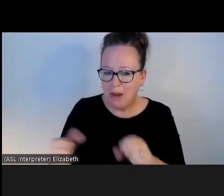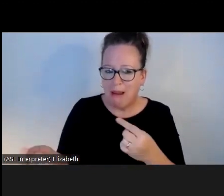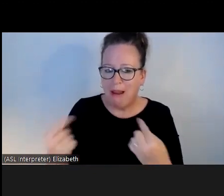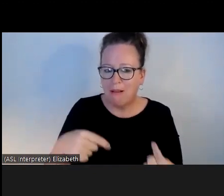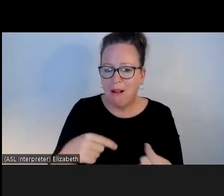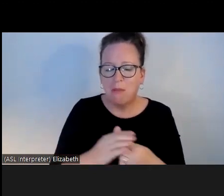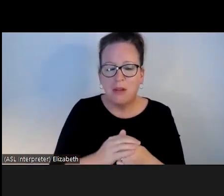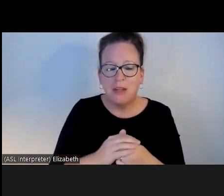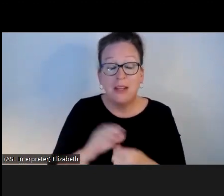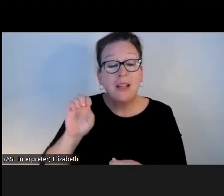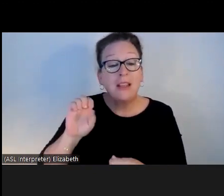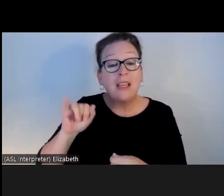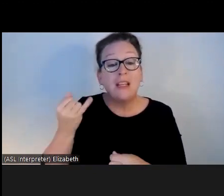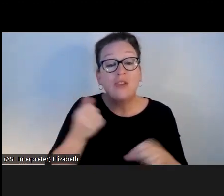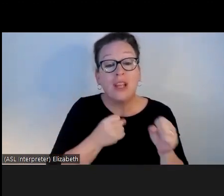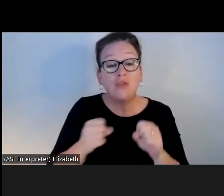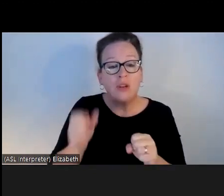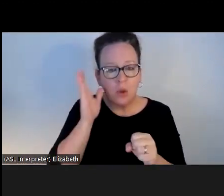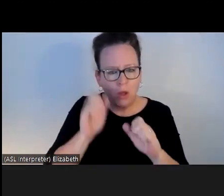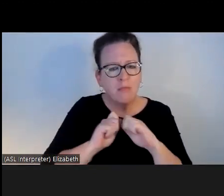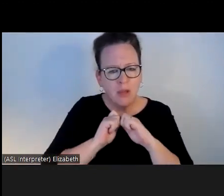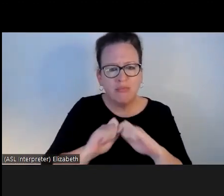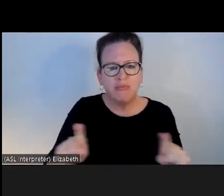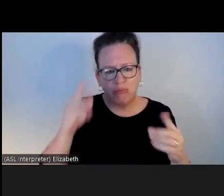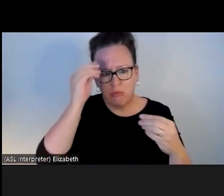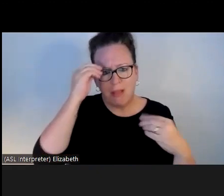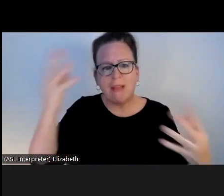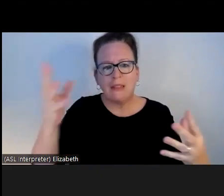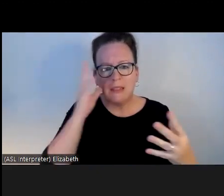the environmental justice strategy will be released, right? Like it will be available.